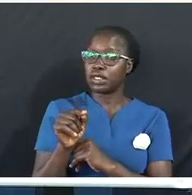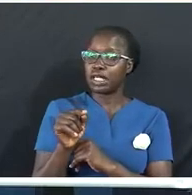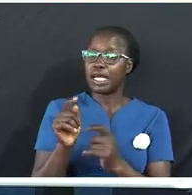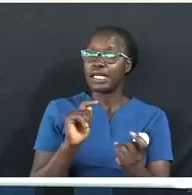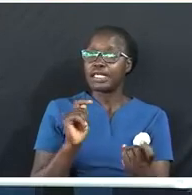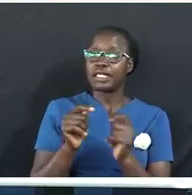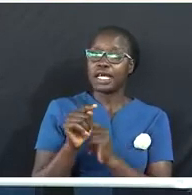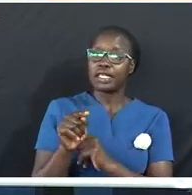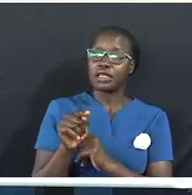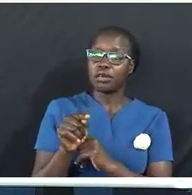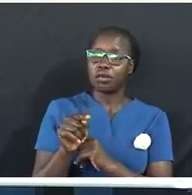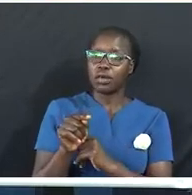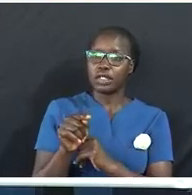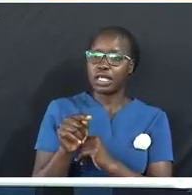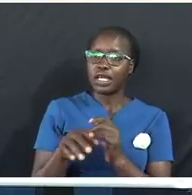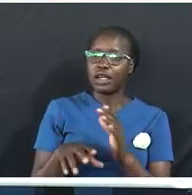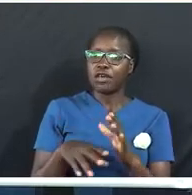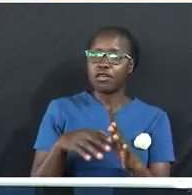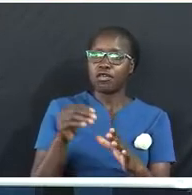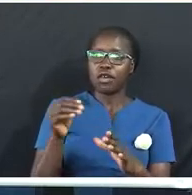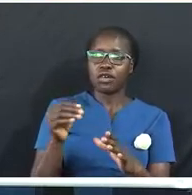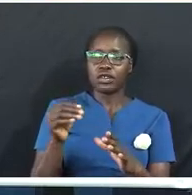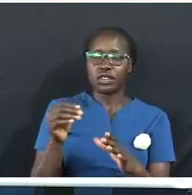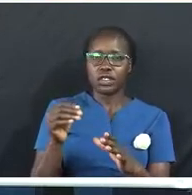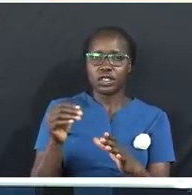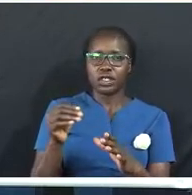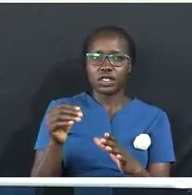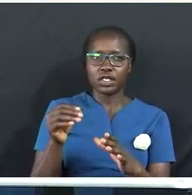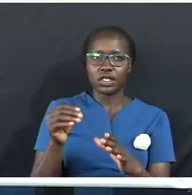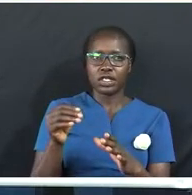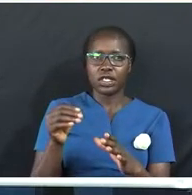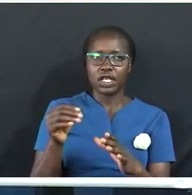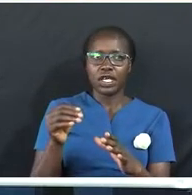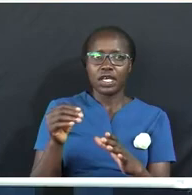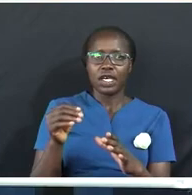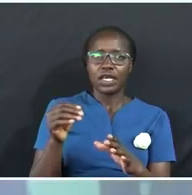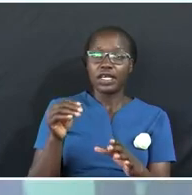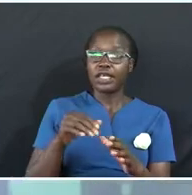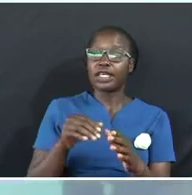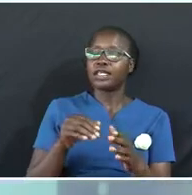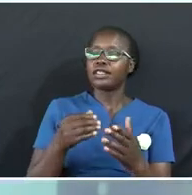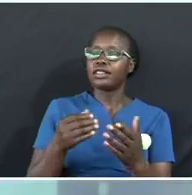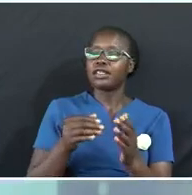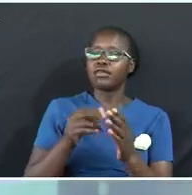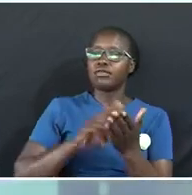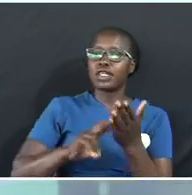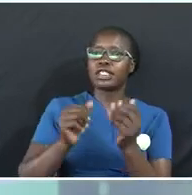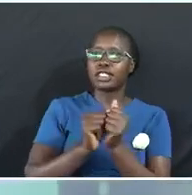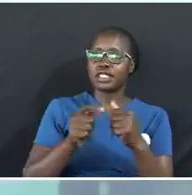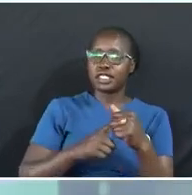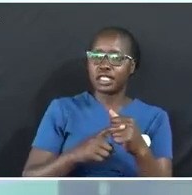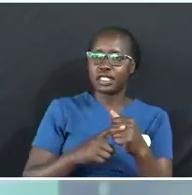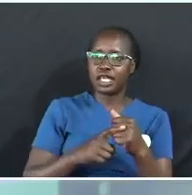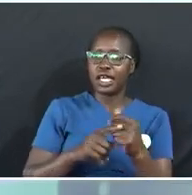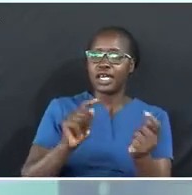The turning point is found in verse 1 and also is found in verse 16.